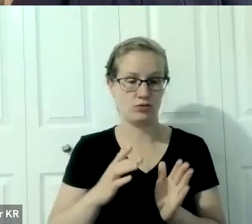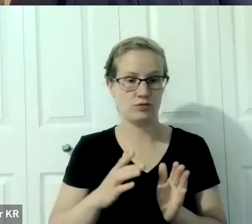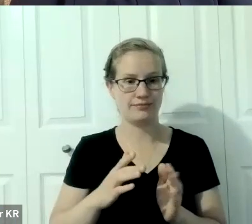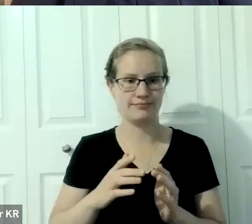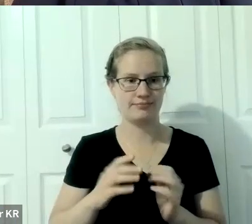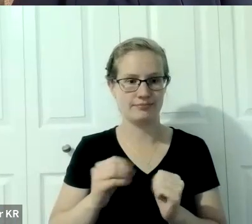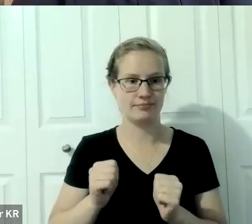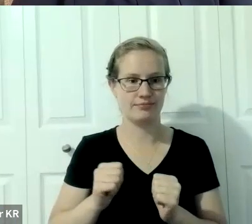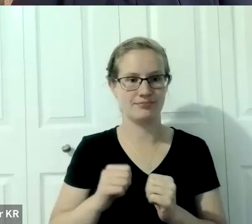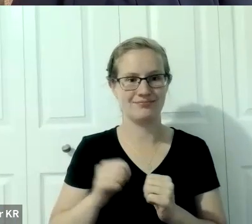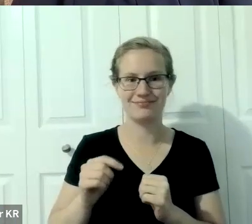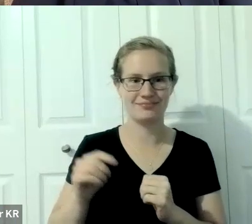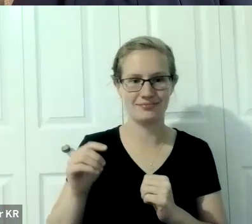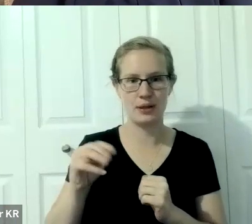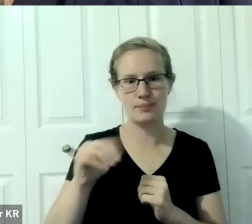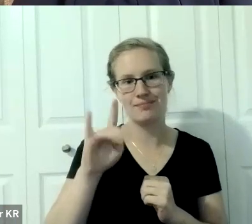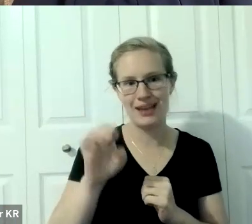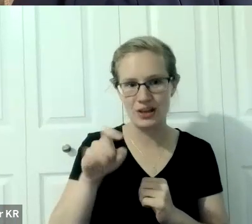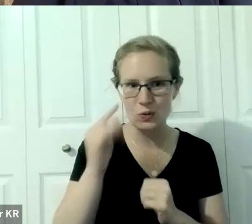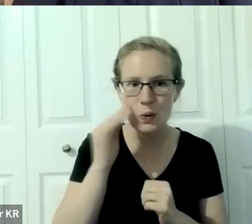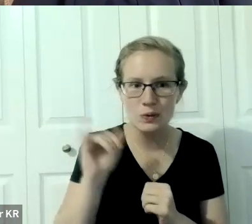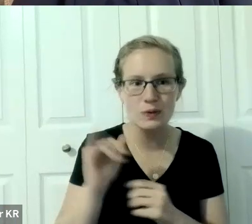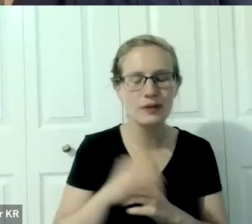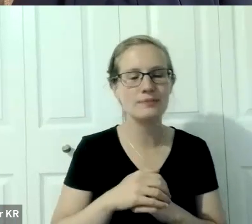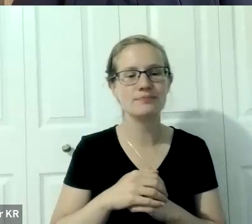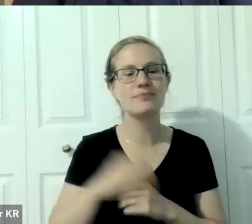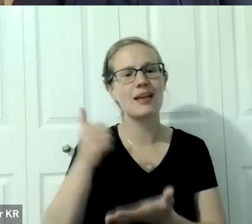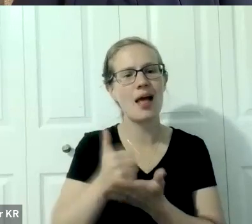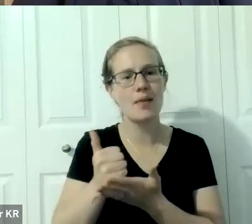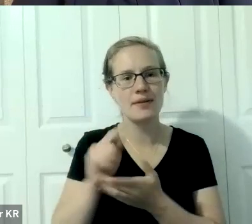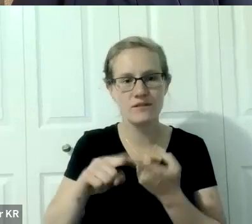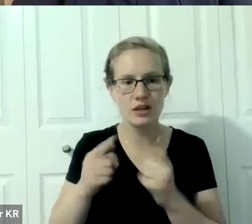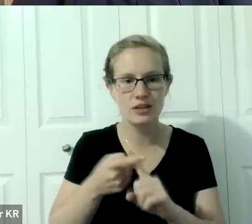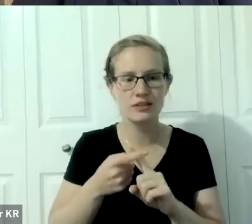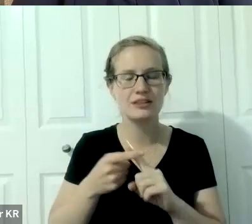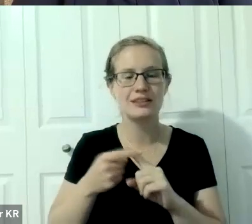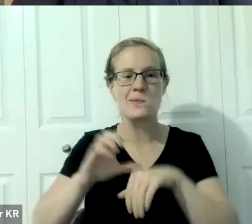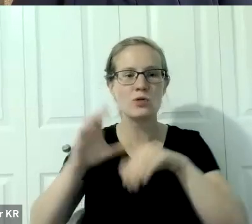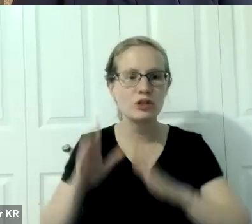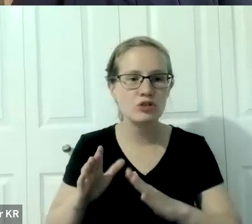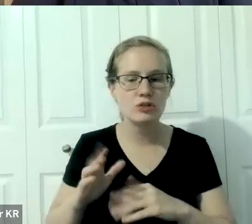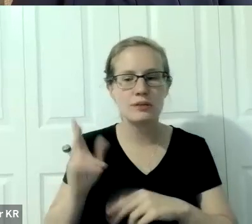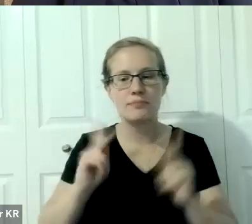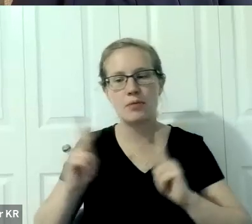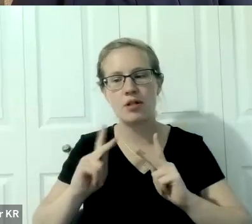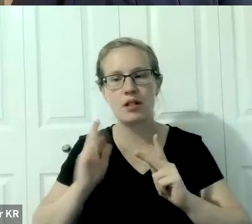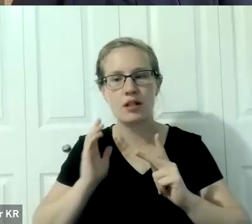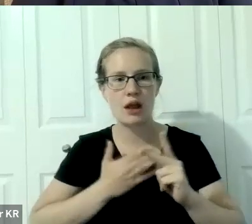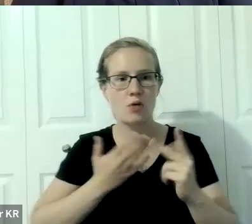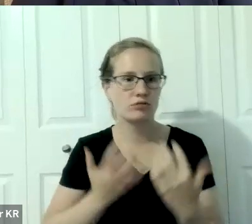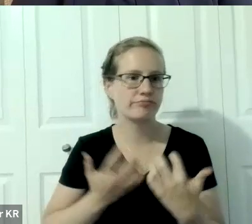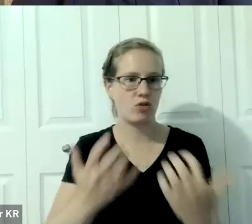you can speak to this too, Mike, of helping friends and parishioners or people in our